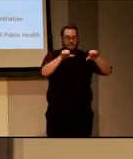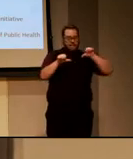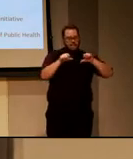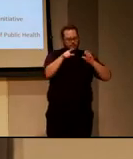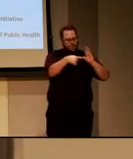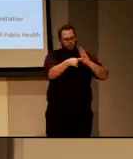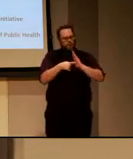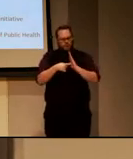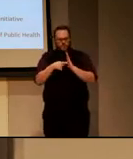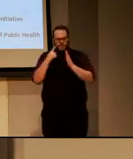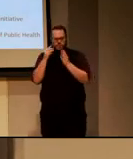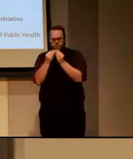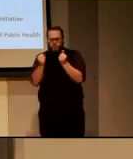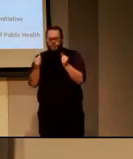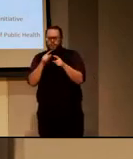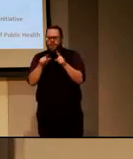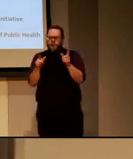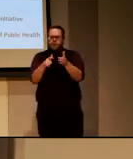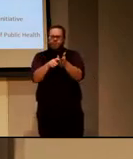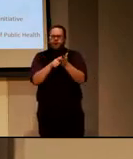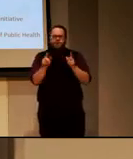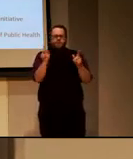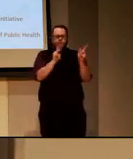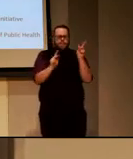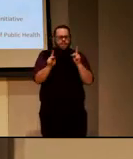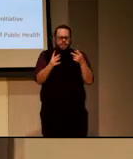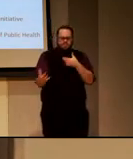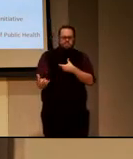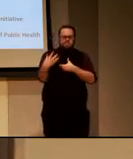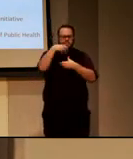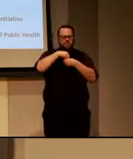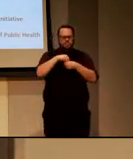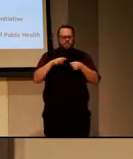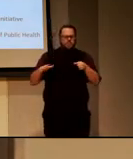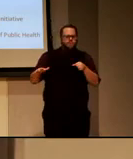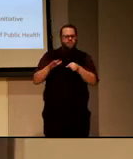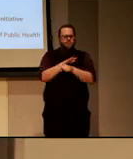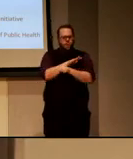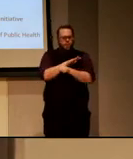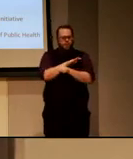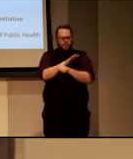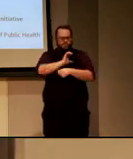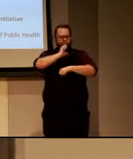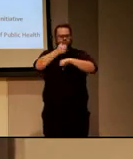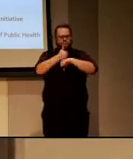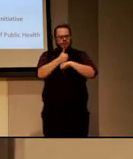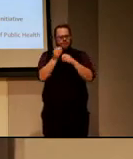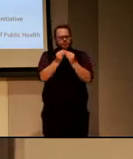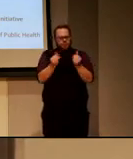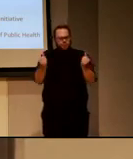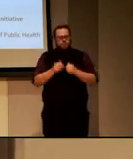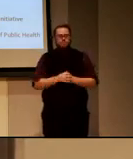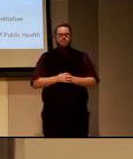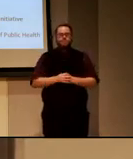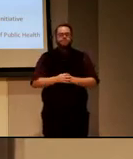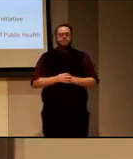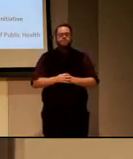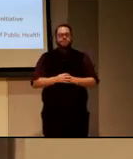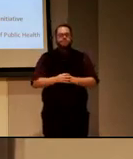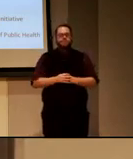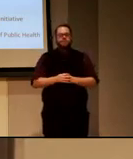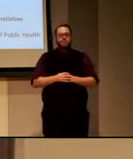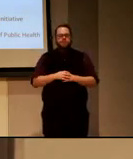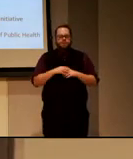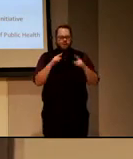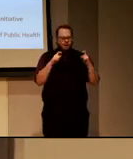takes engaging people through effective communication to fully implement those solutions. In our quest to make